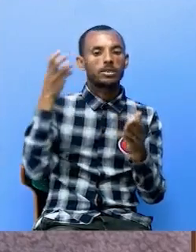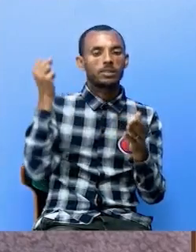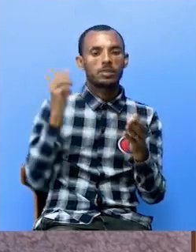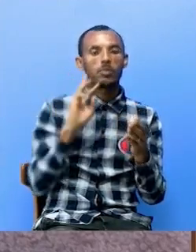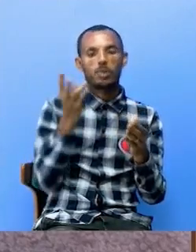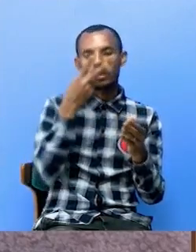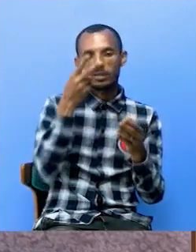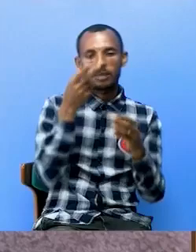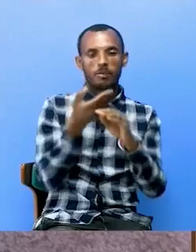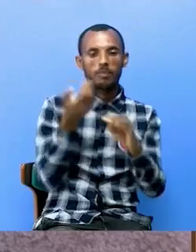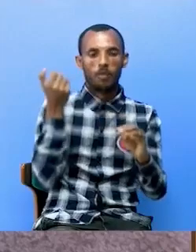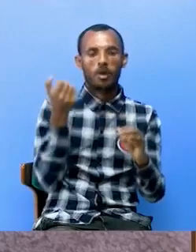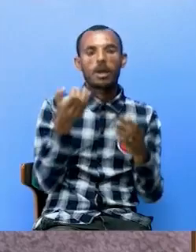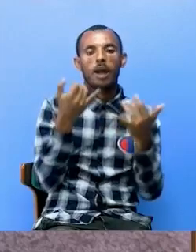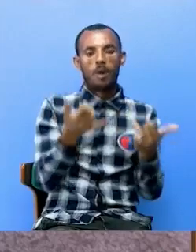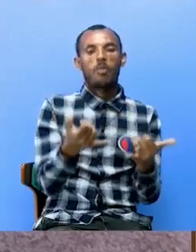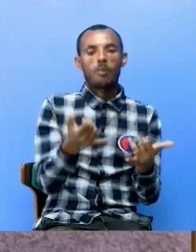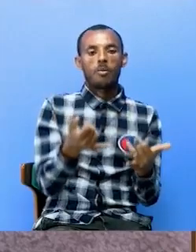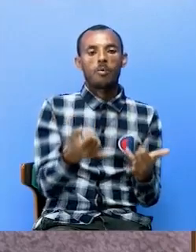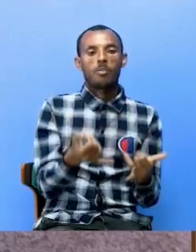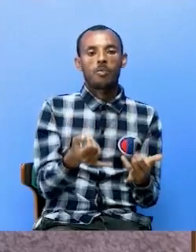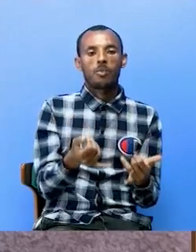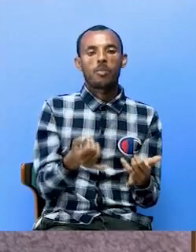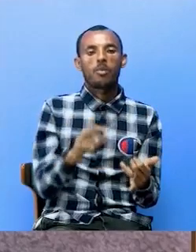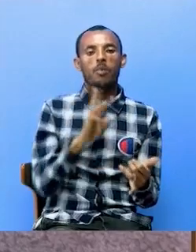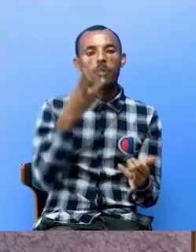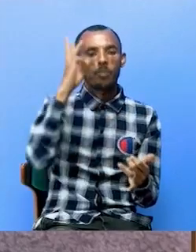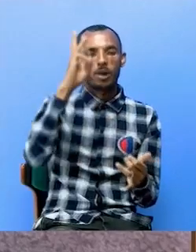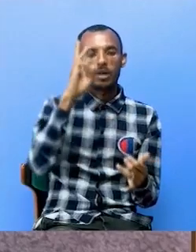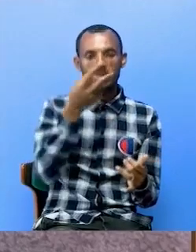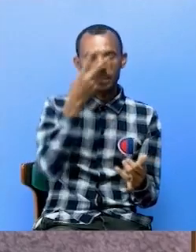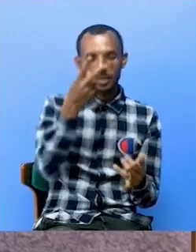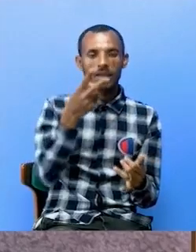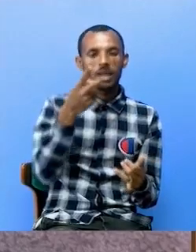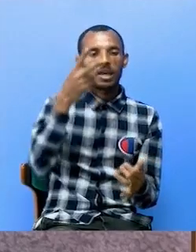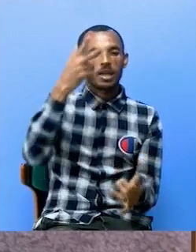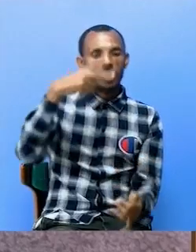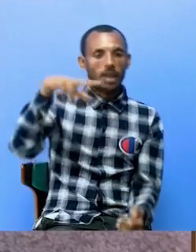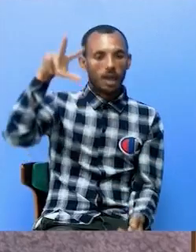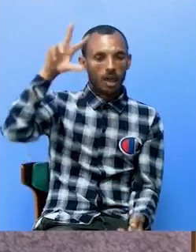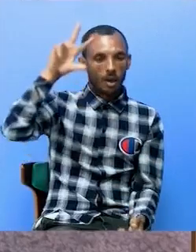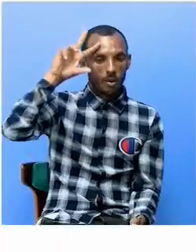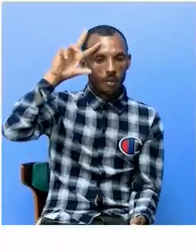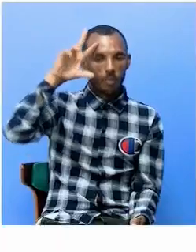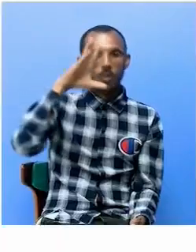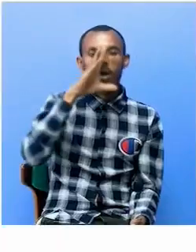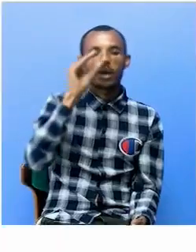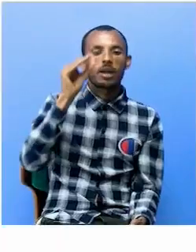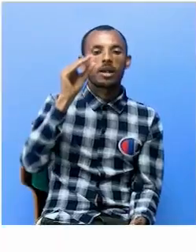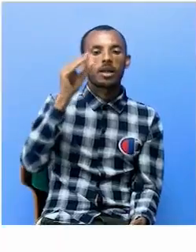seen. So now we will see cubes and cube roots.